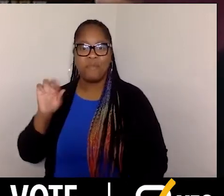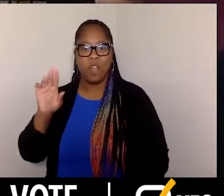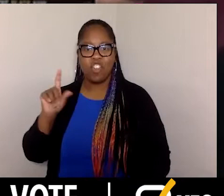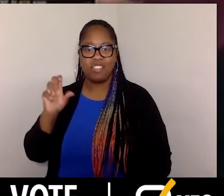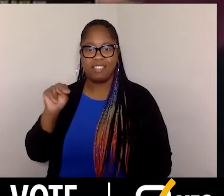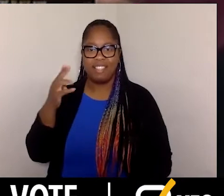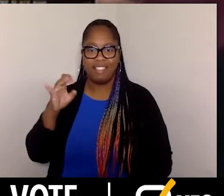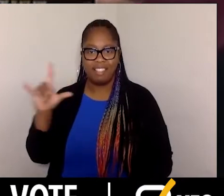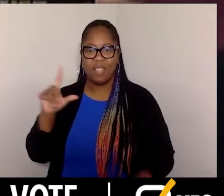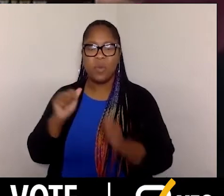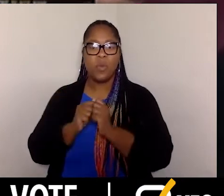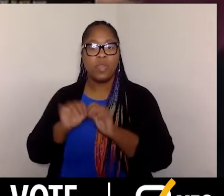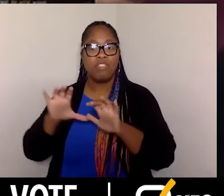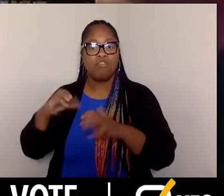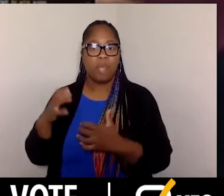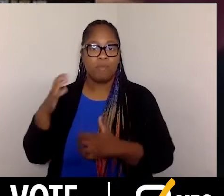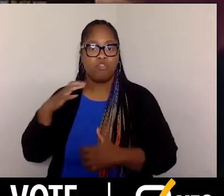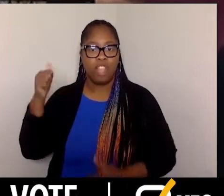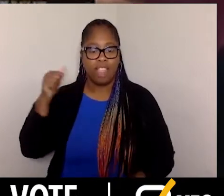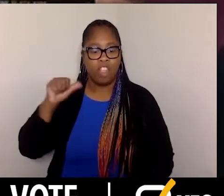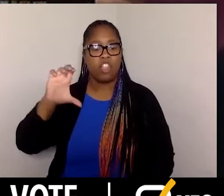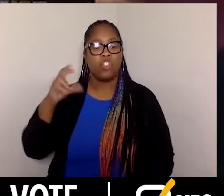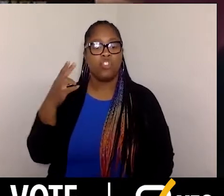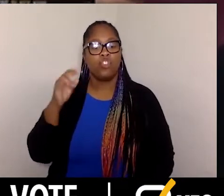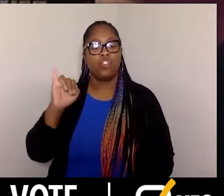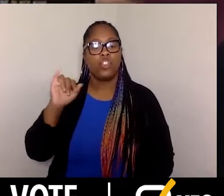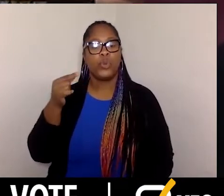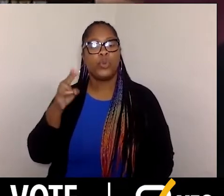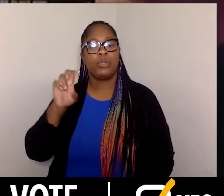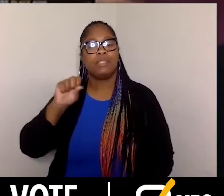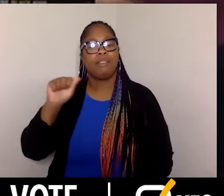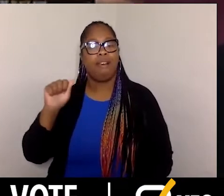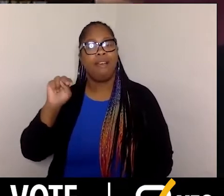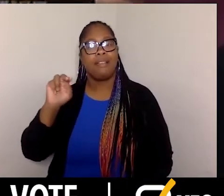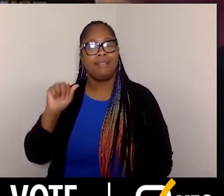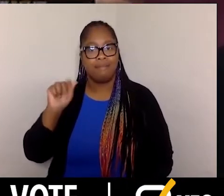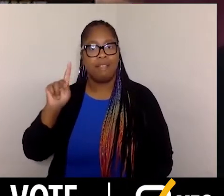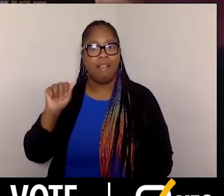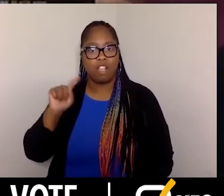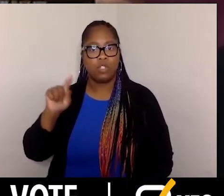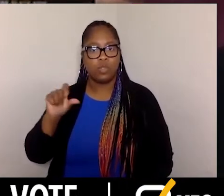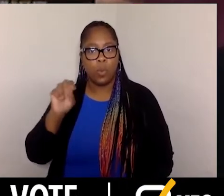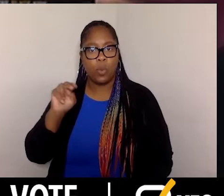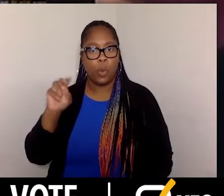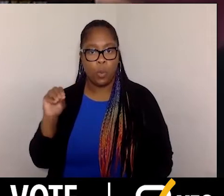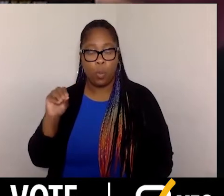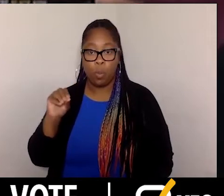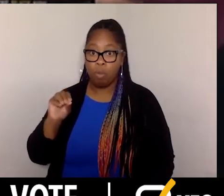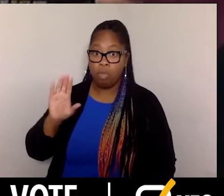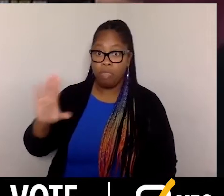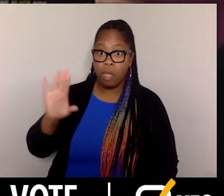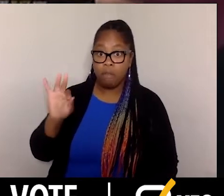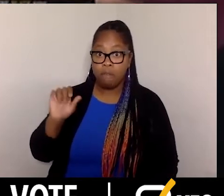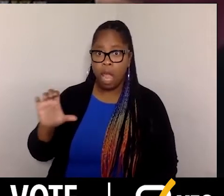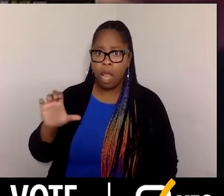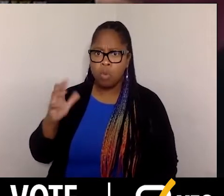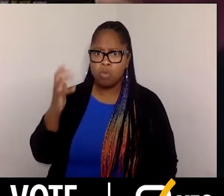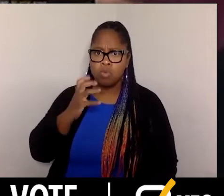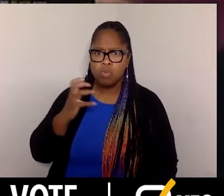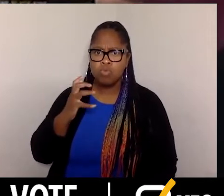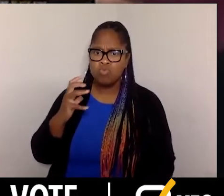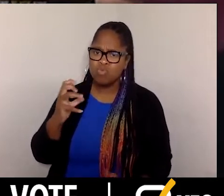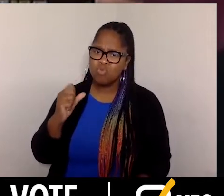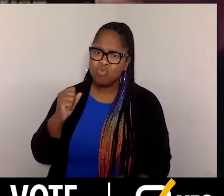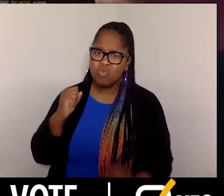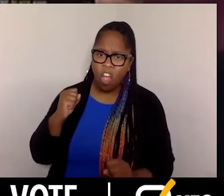chair Chiguza Nakazono. The faculty is strong and is coming